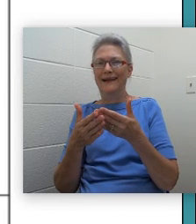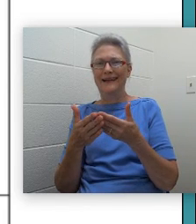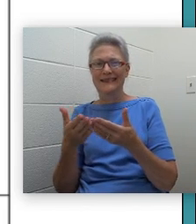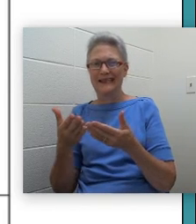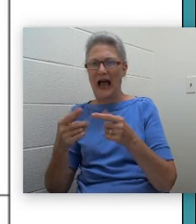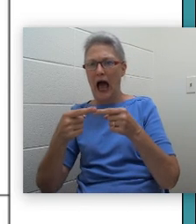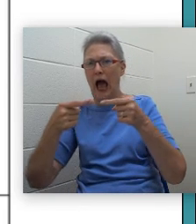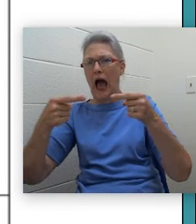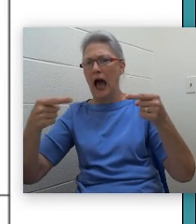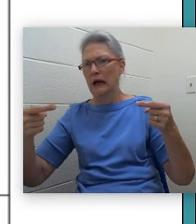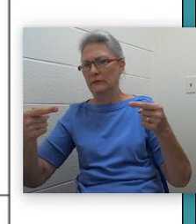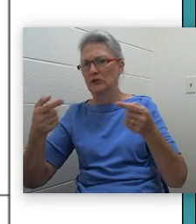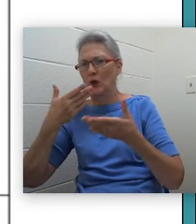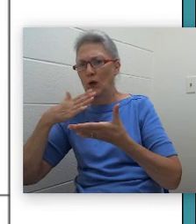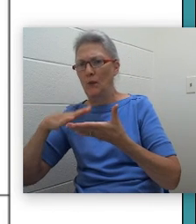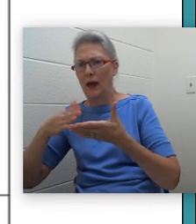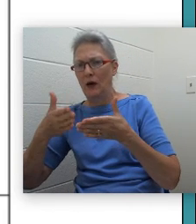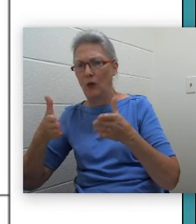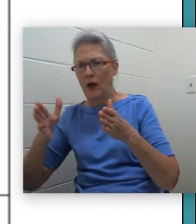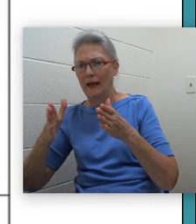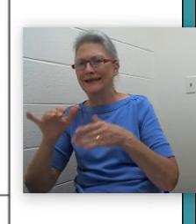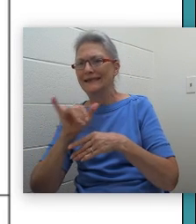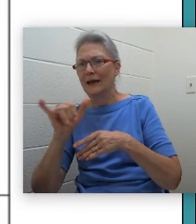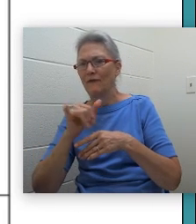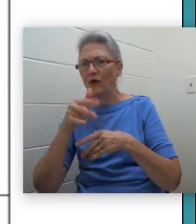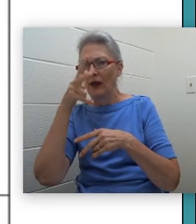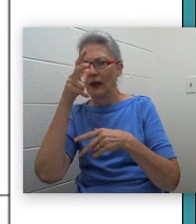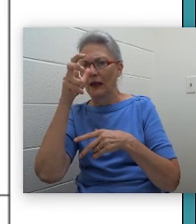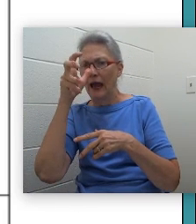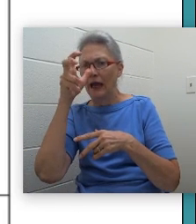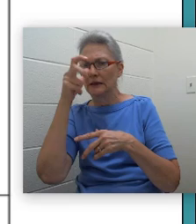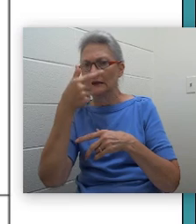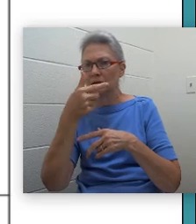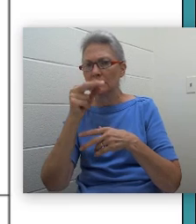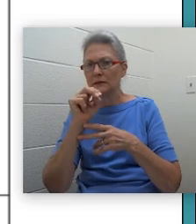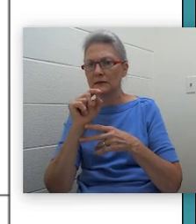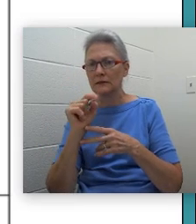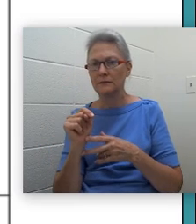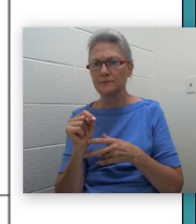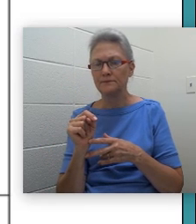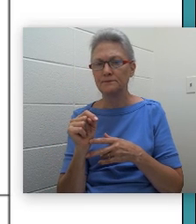completely opposite way, just like it did for the Gnat?